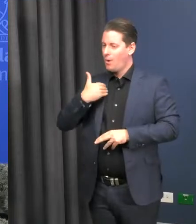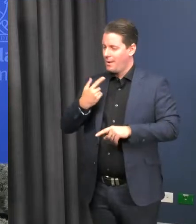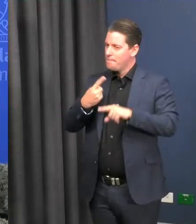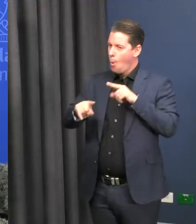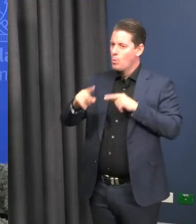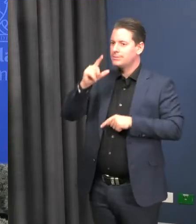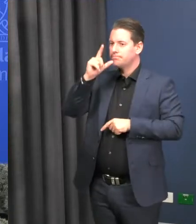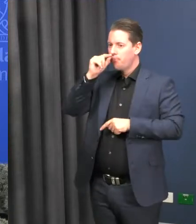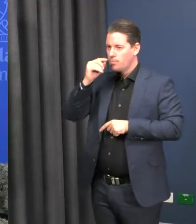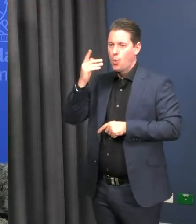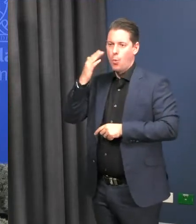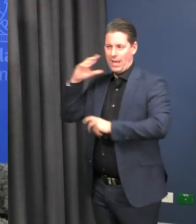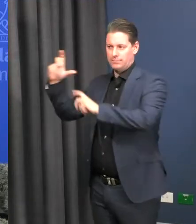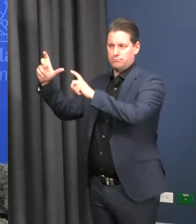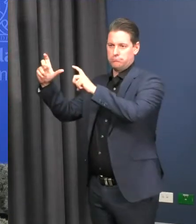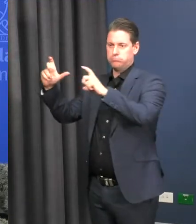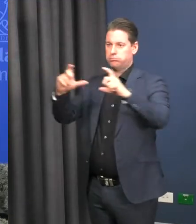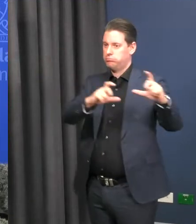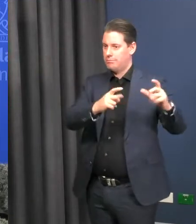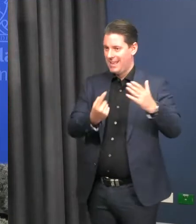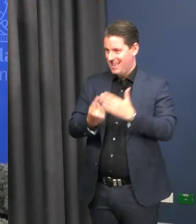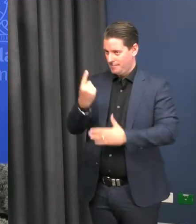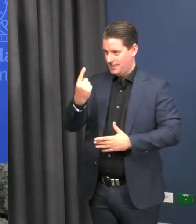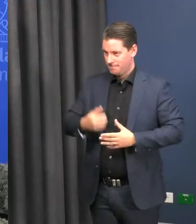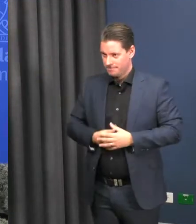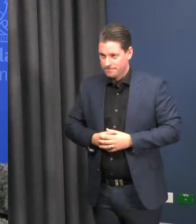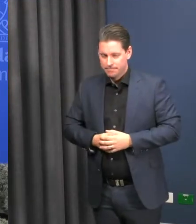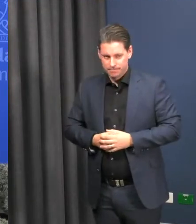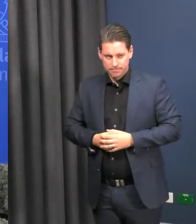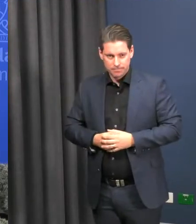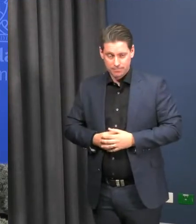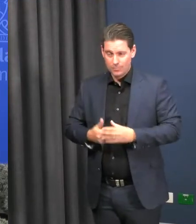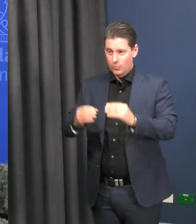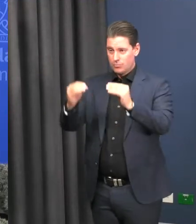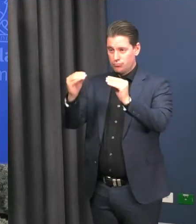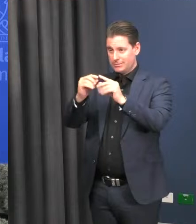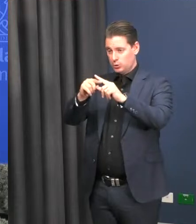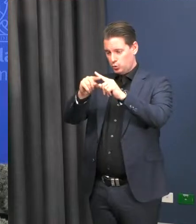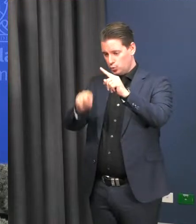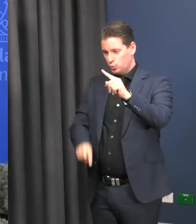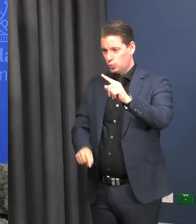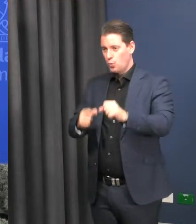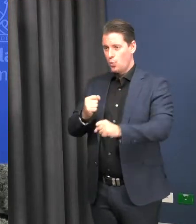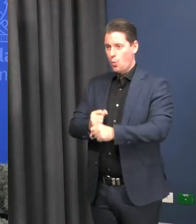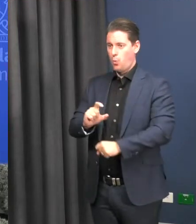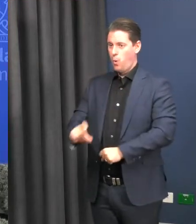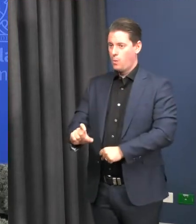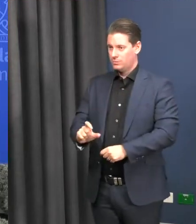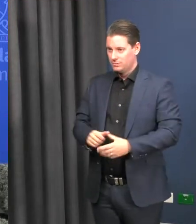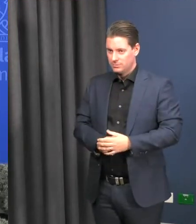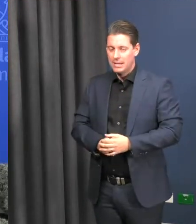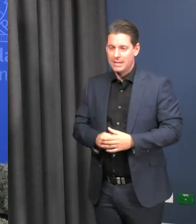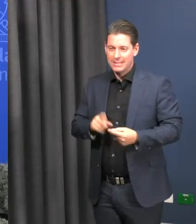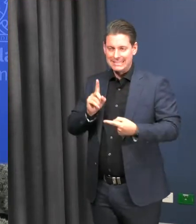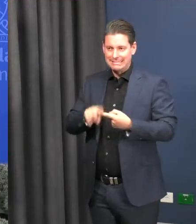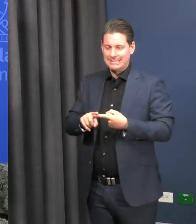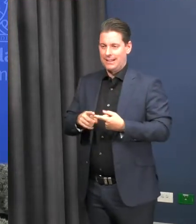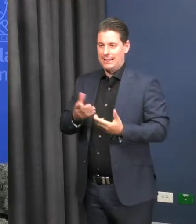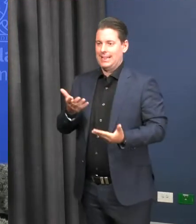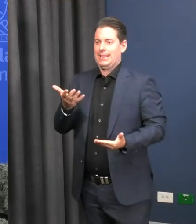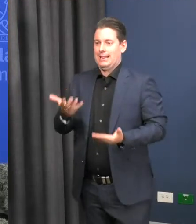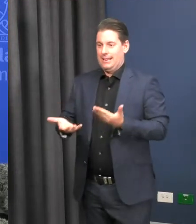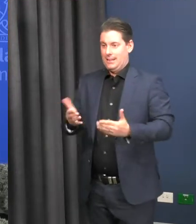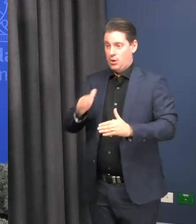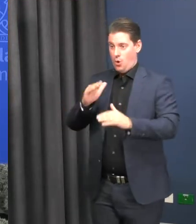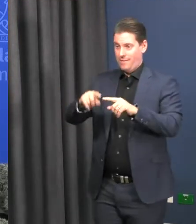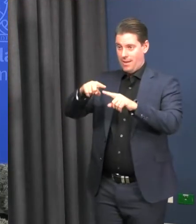for a coastal crossing at this stage. And as I said earlier, between Brisbane and the Gold Coast, but there's still an uncertainty area that extends